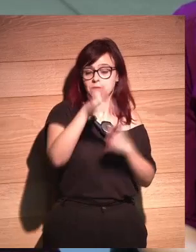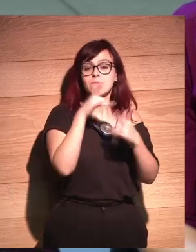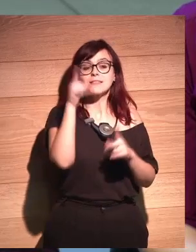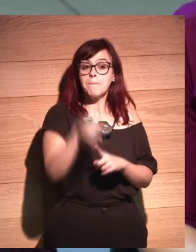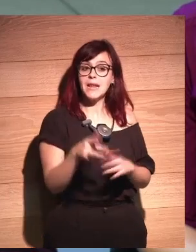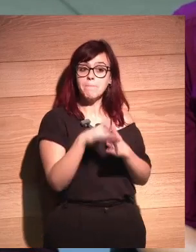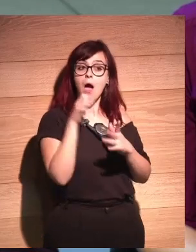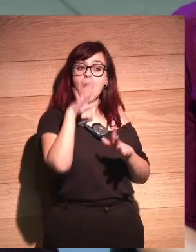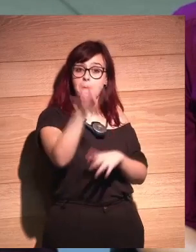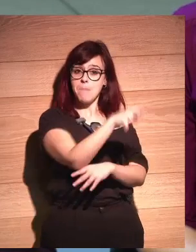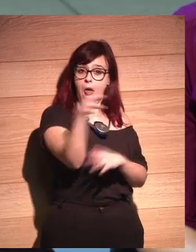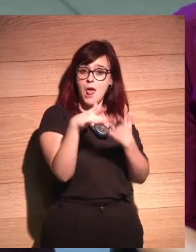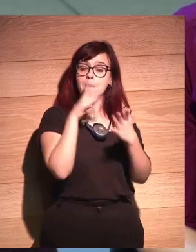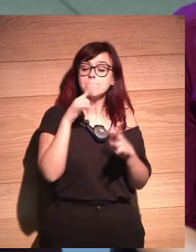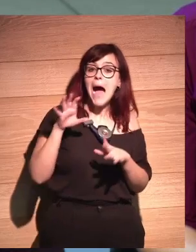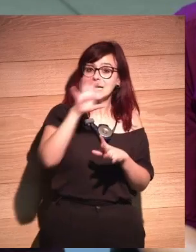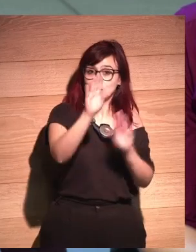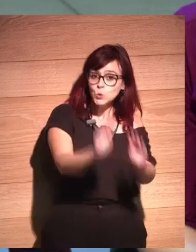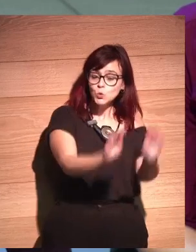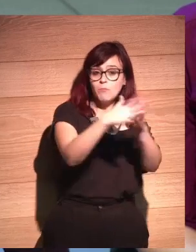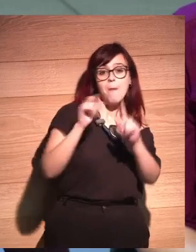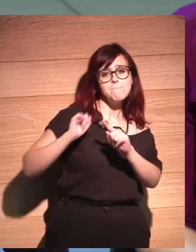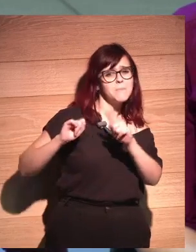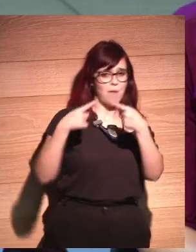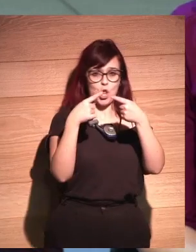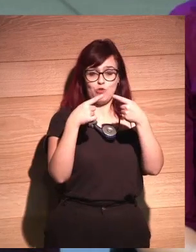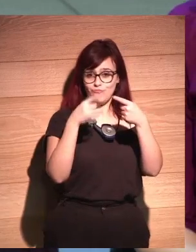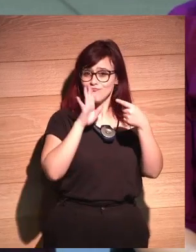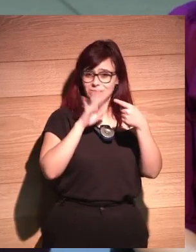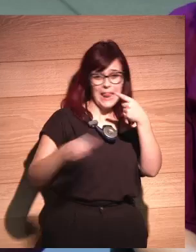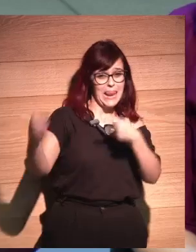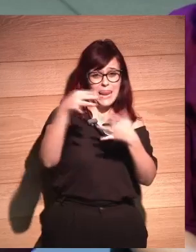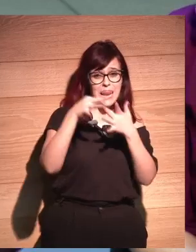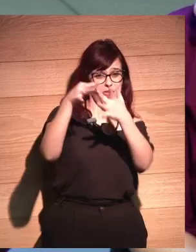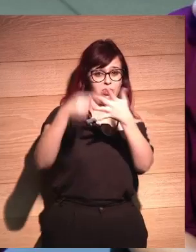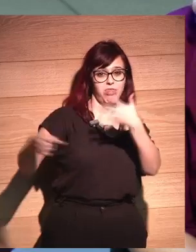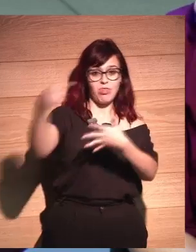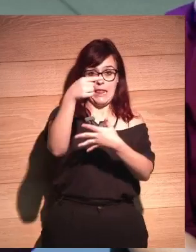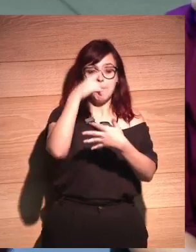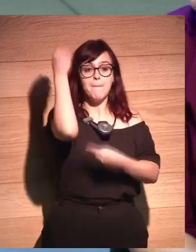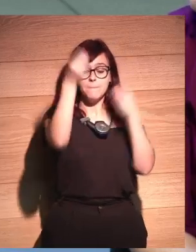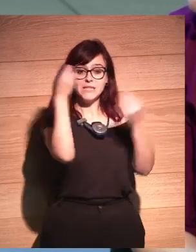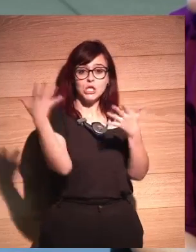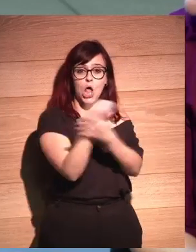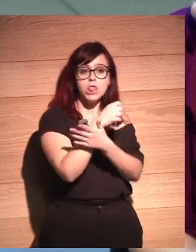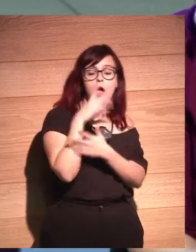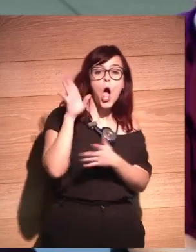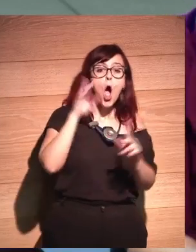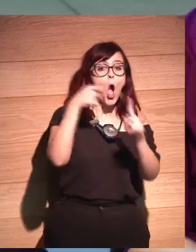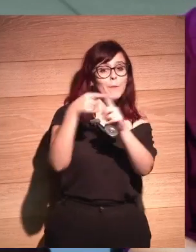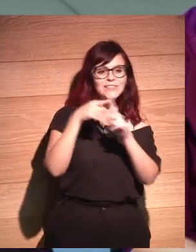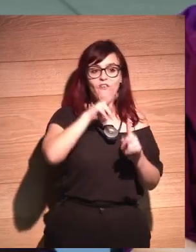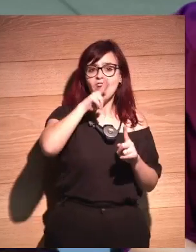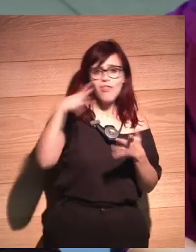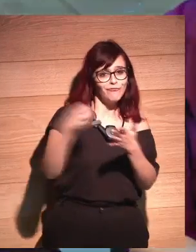my Scandinavian colleagues. I am going to show the panel of the country that is